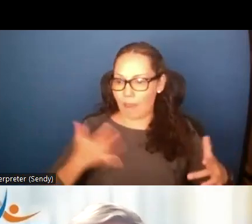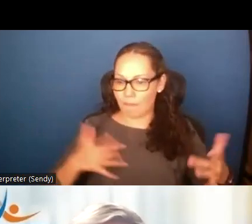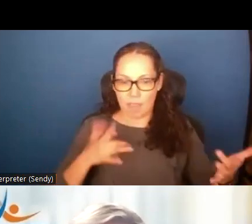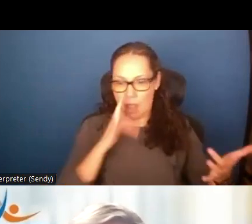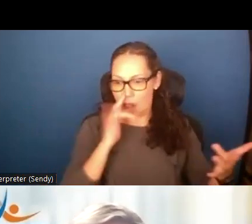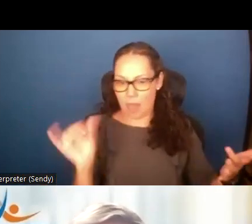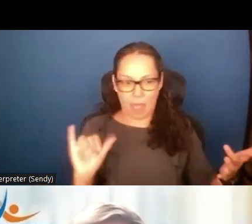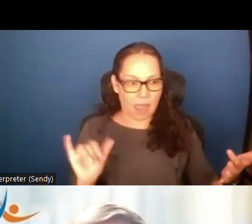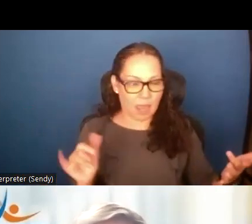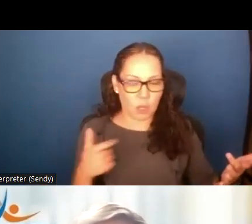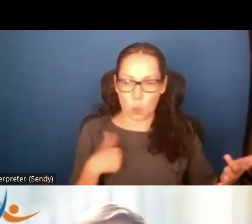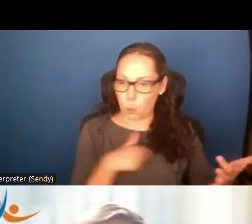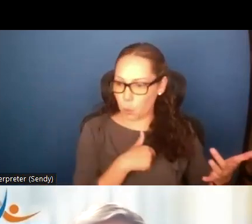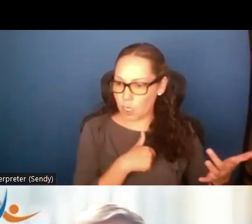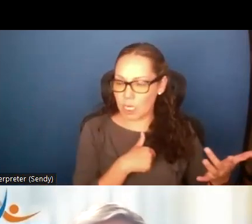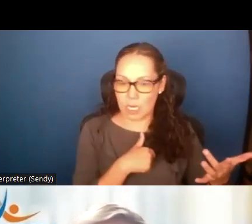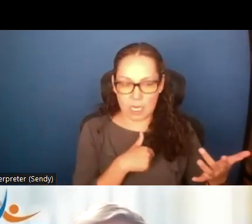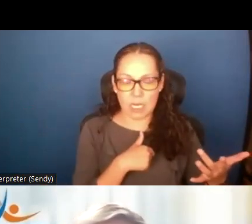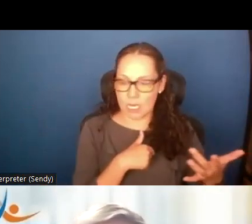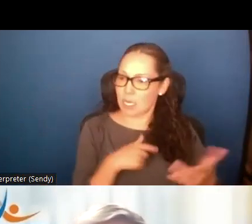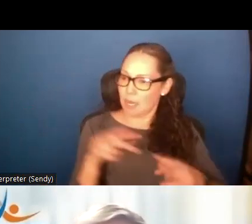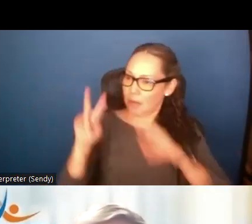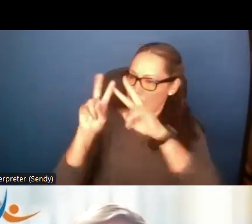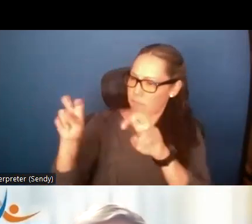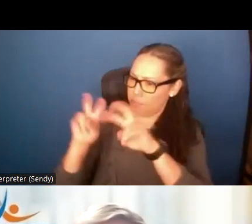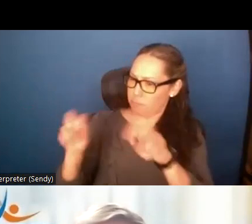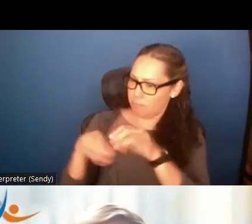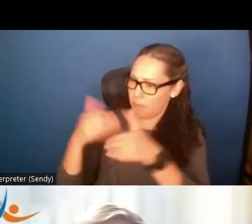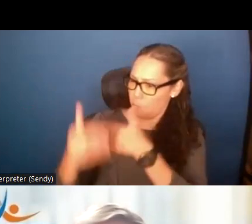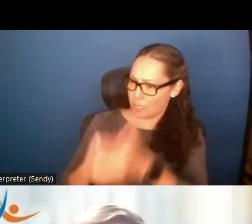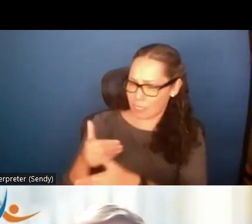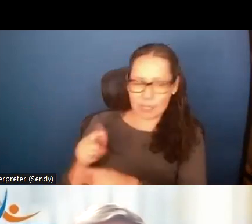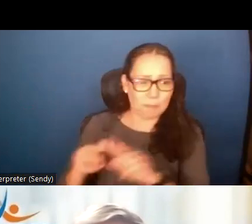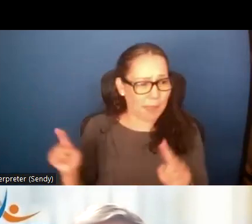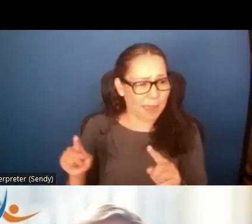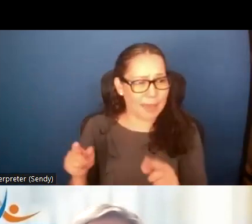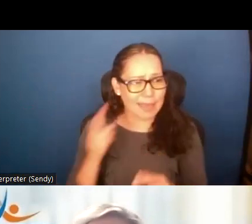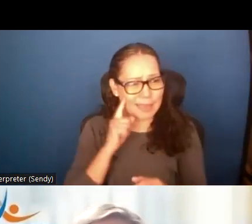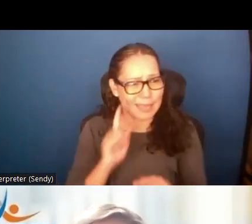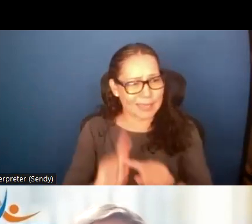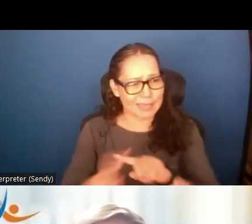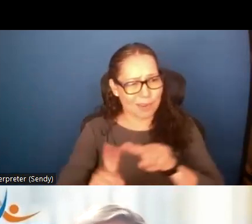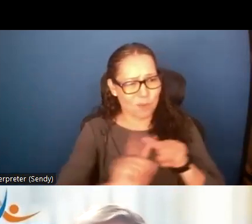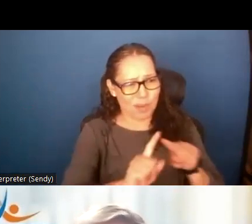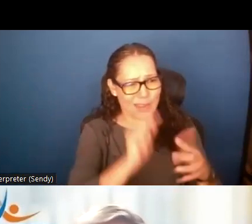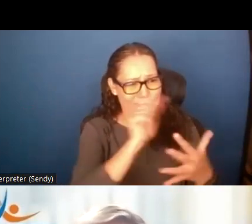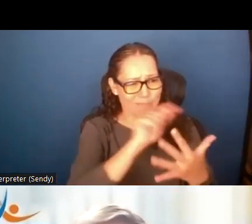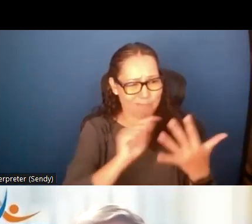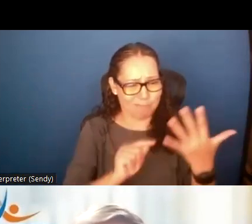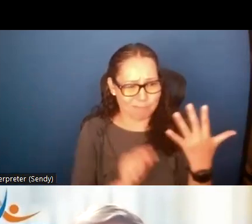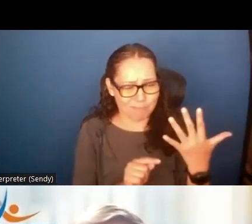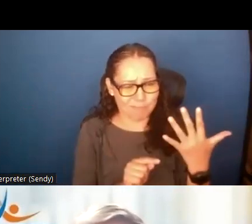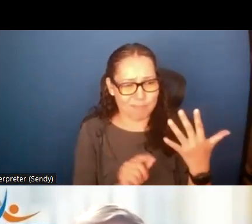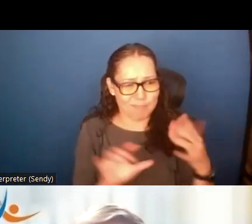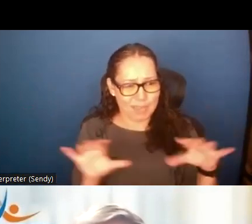we could definitely get kind of what the process is, but I feel like there are so many different variables in this particular activation that I don't know how